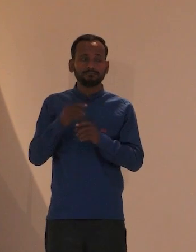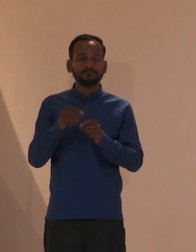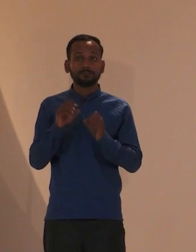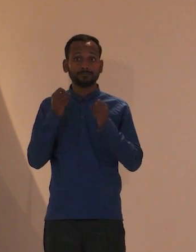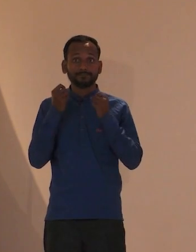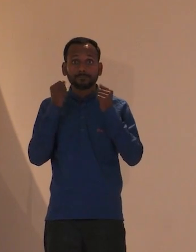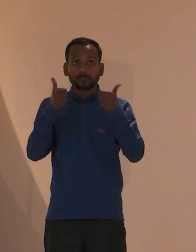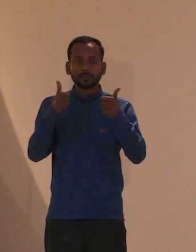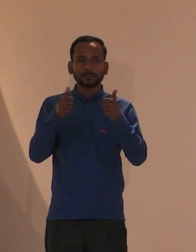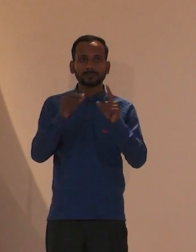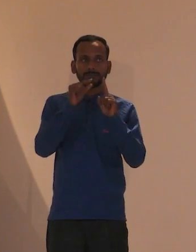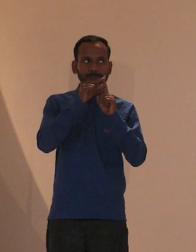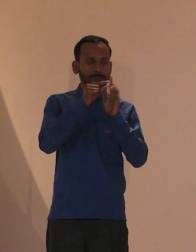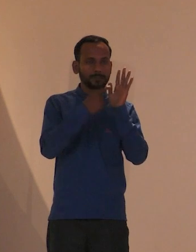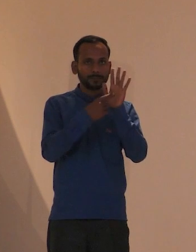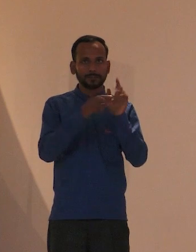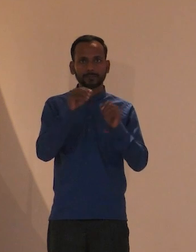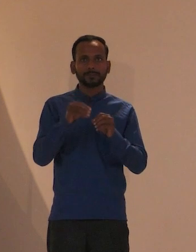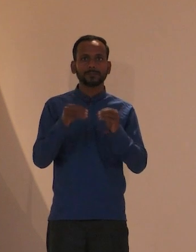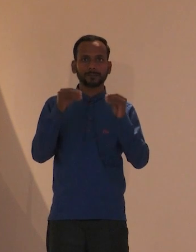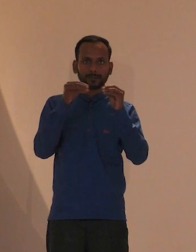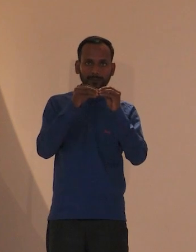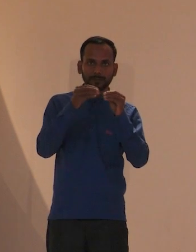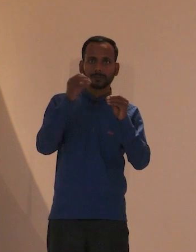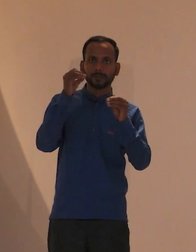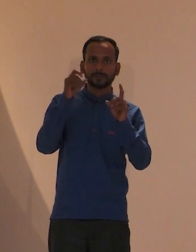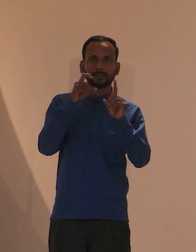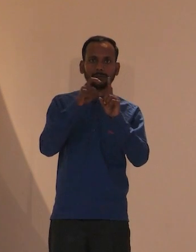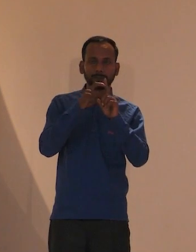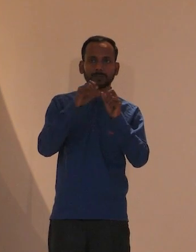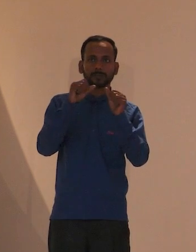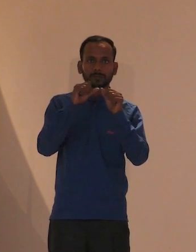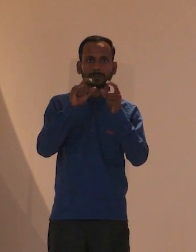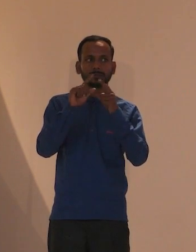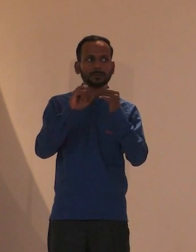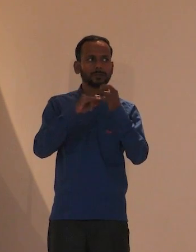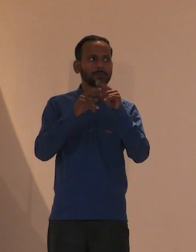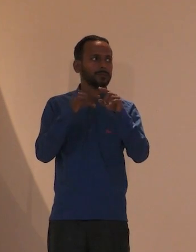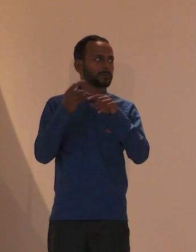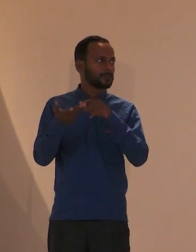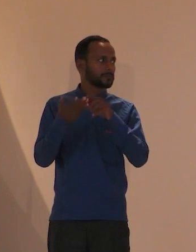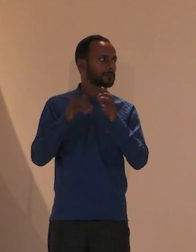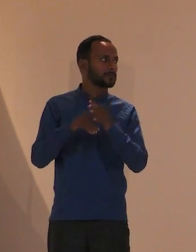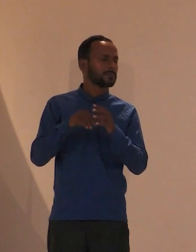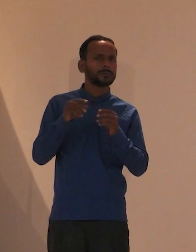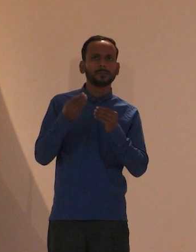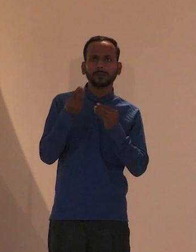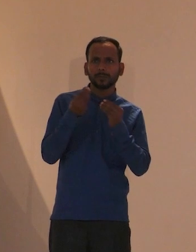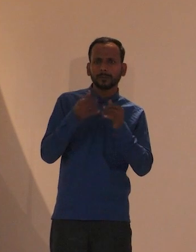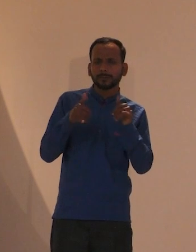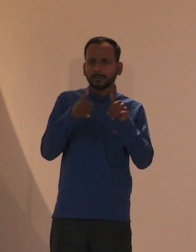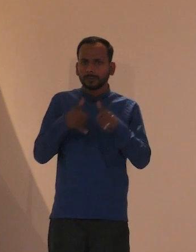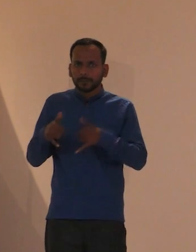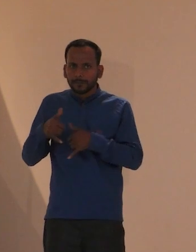about the podcast and how he got working on the podcast. But to give you all a little glimpse